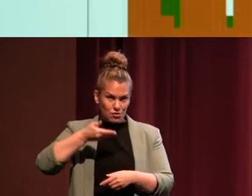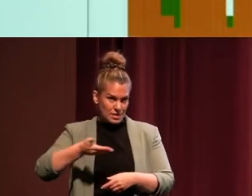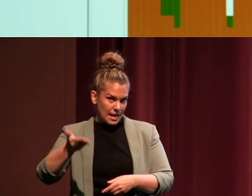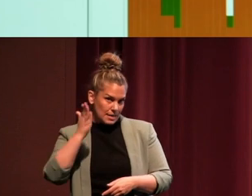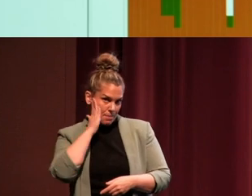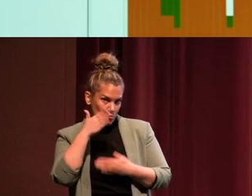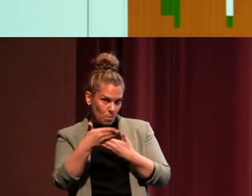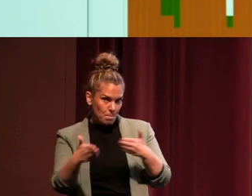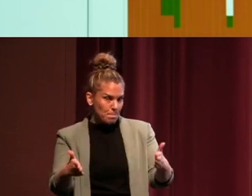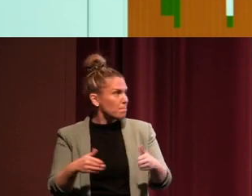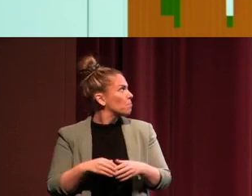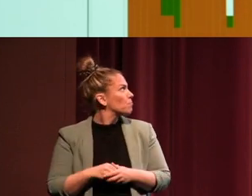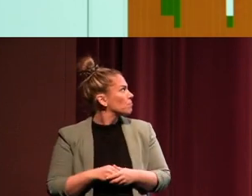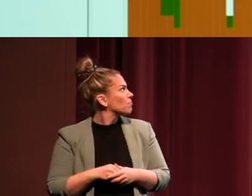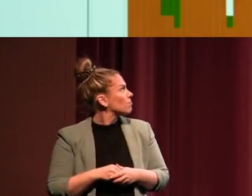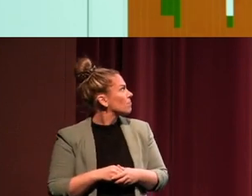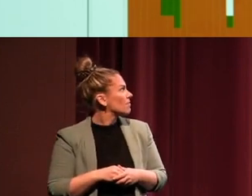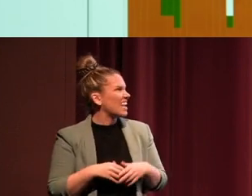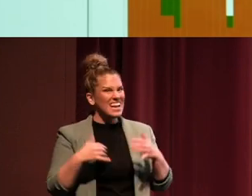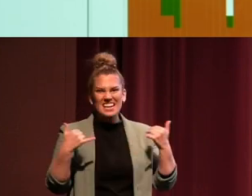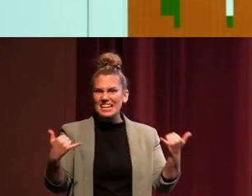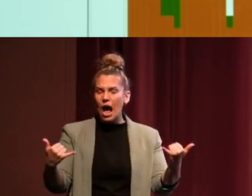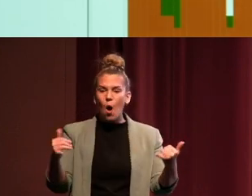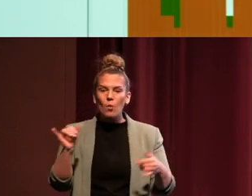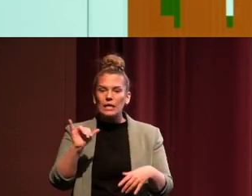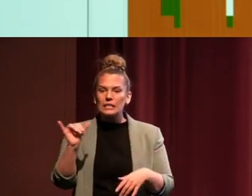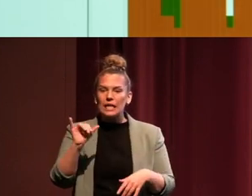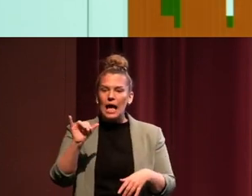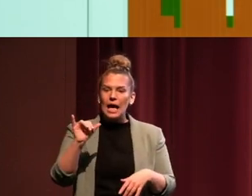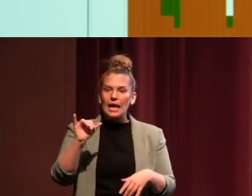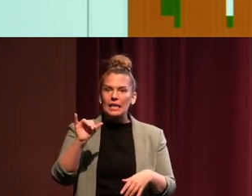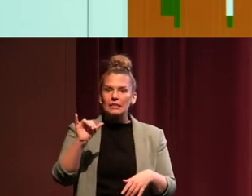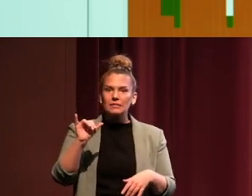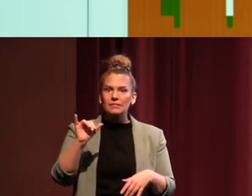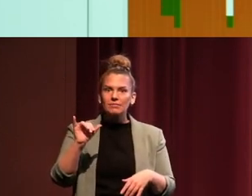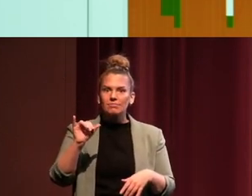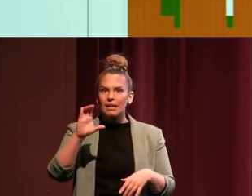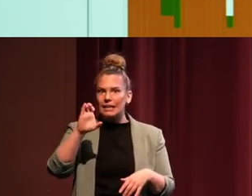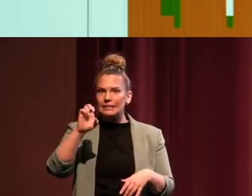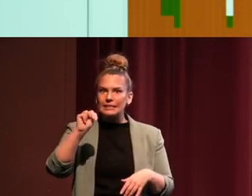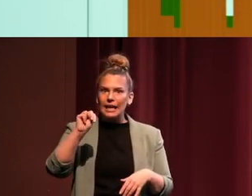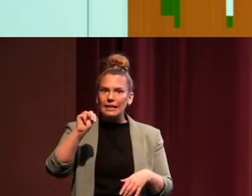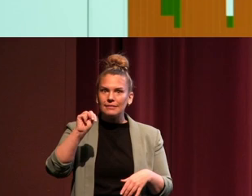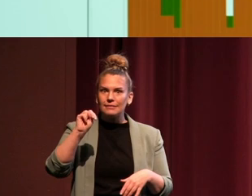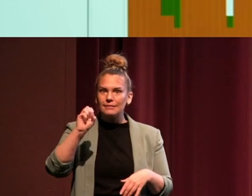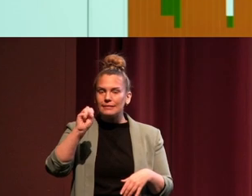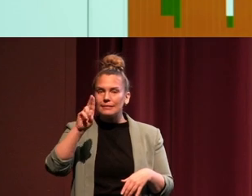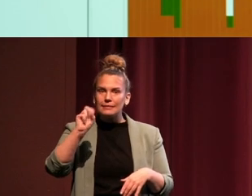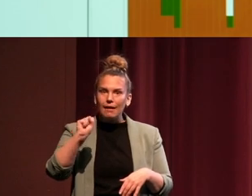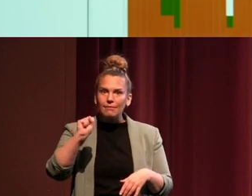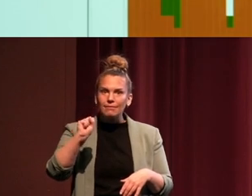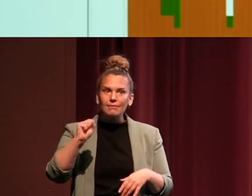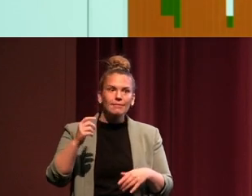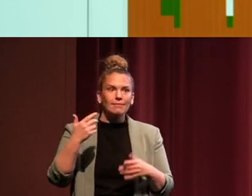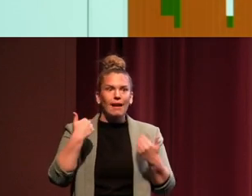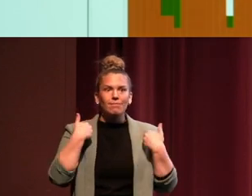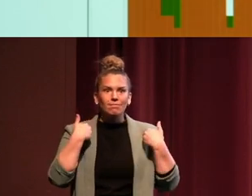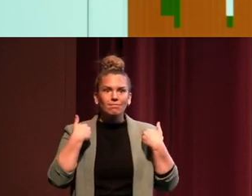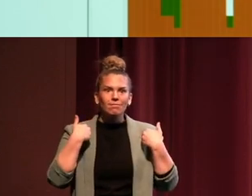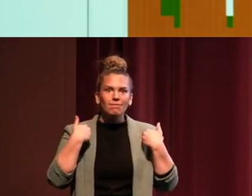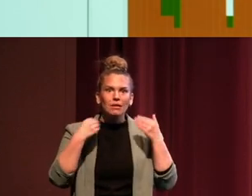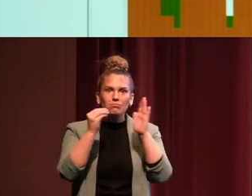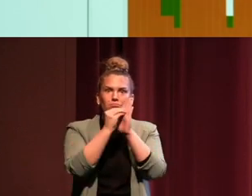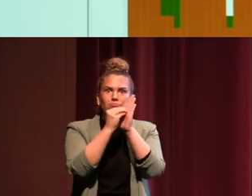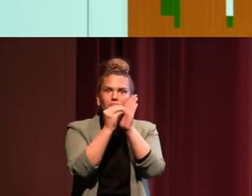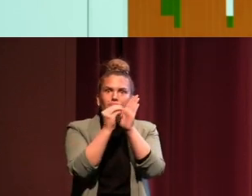And now we have, it's like a census. It's the demography of trees that I sampled in roadless